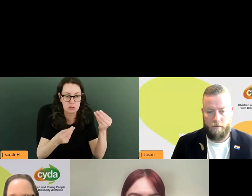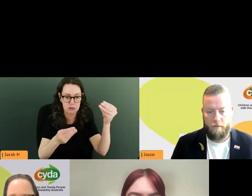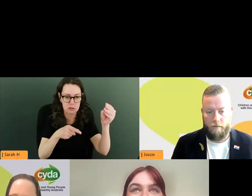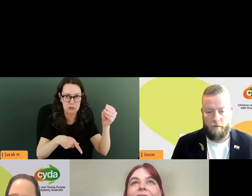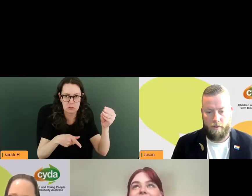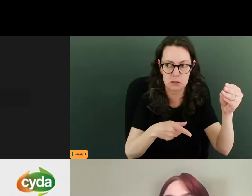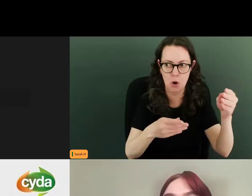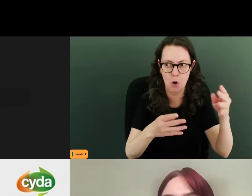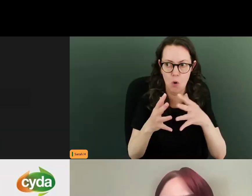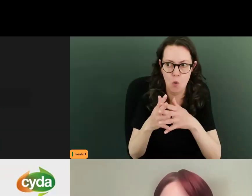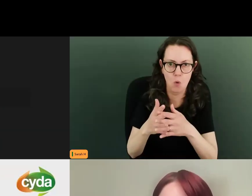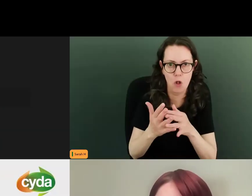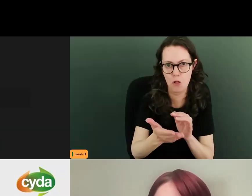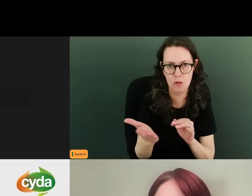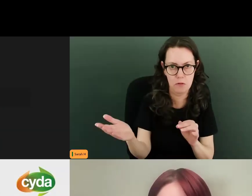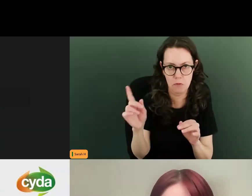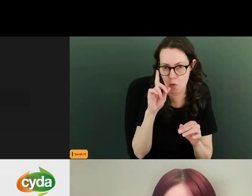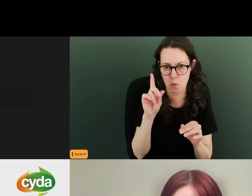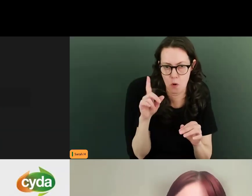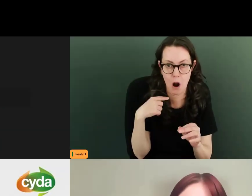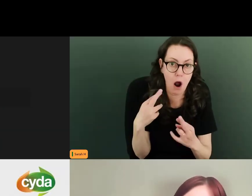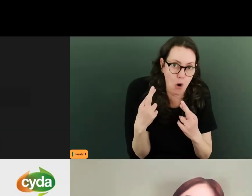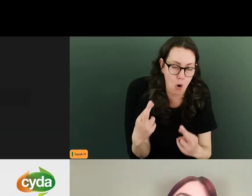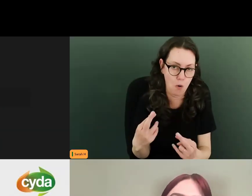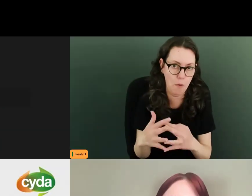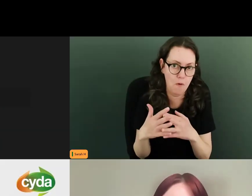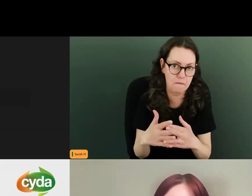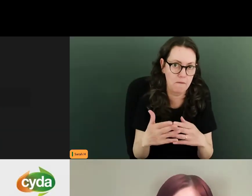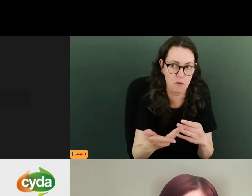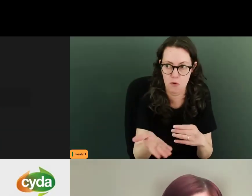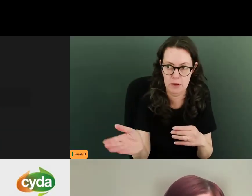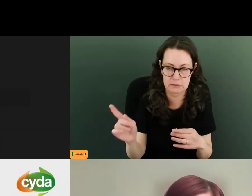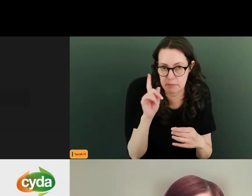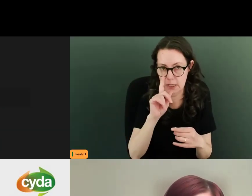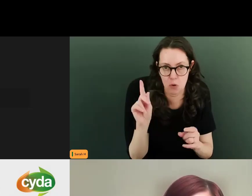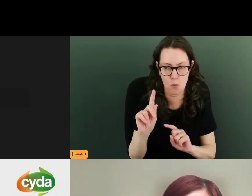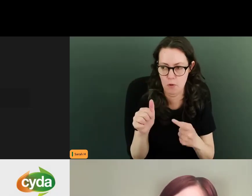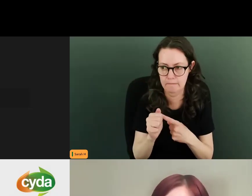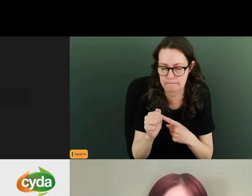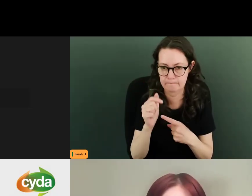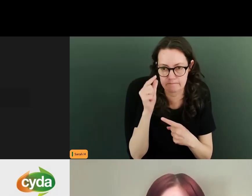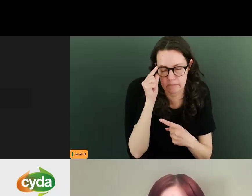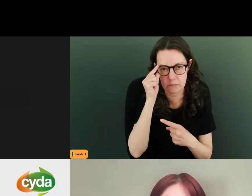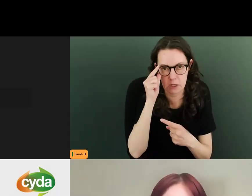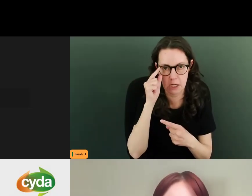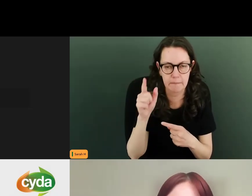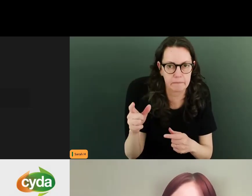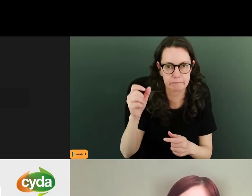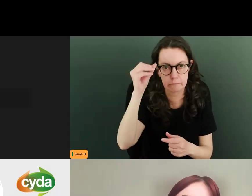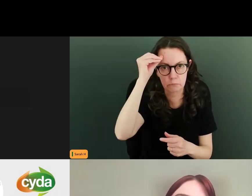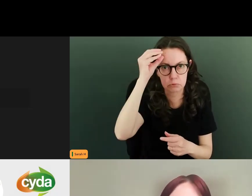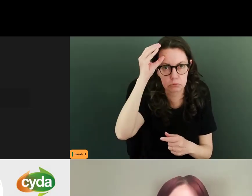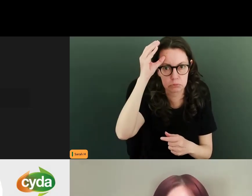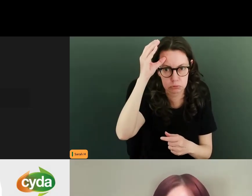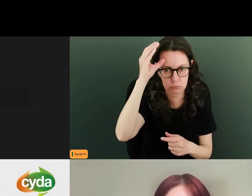say there's two main things that I'm hoping to achieve. I think, firstly, the capacity building of co-designers